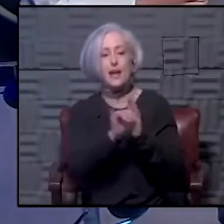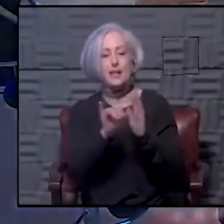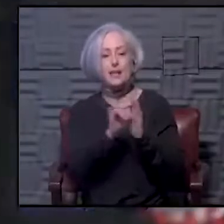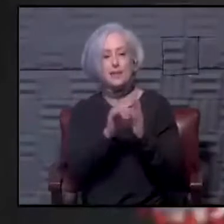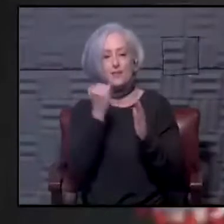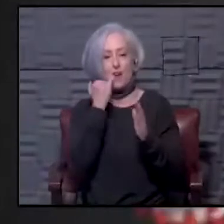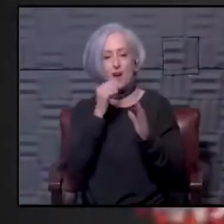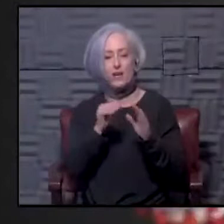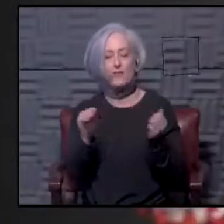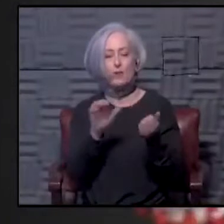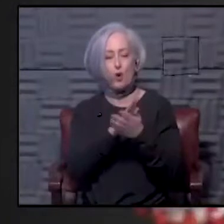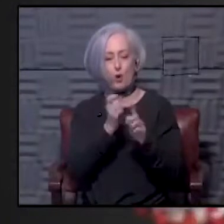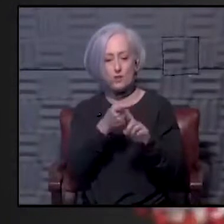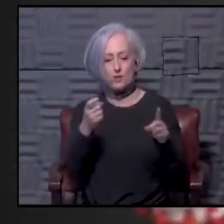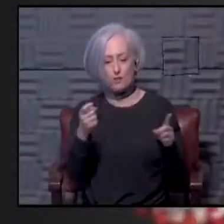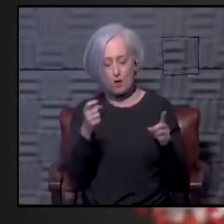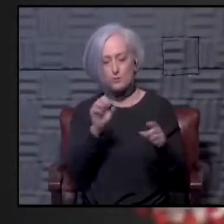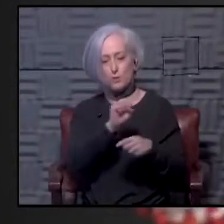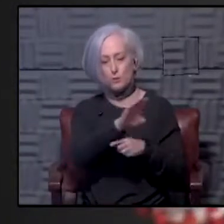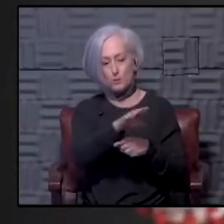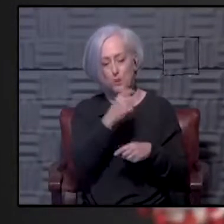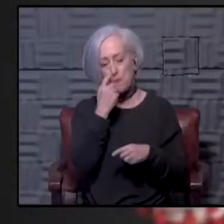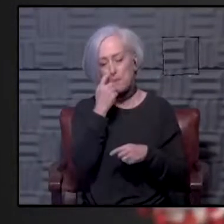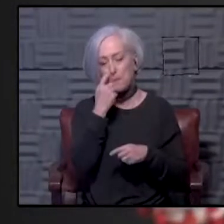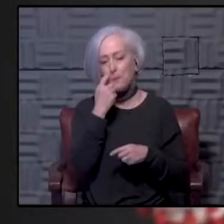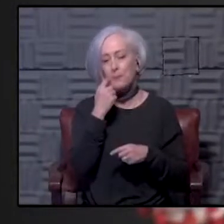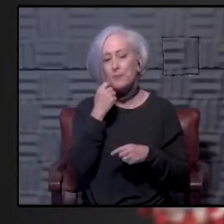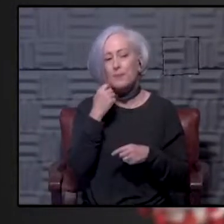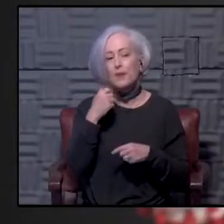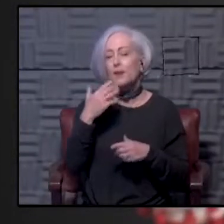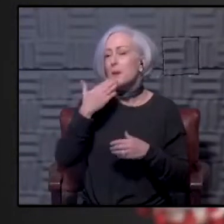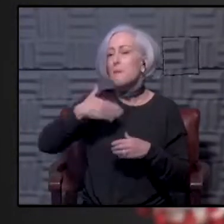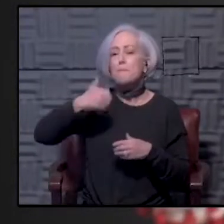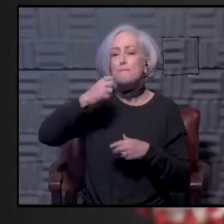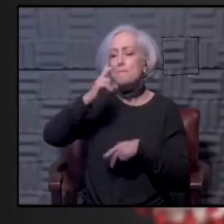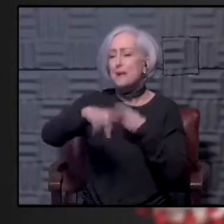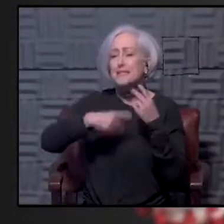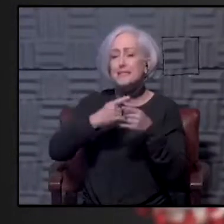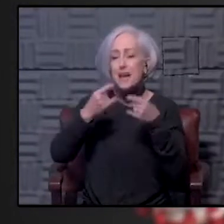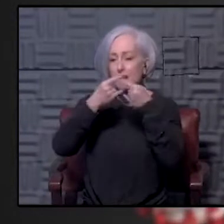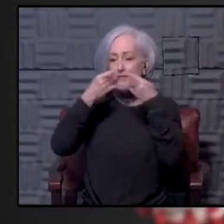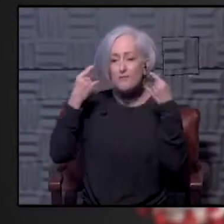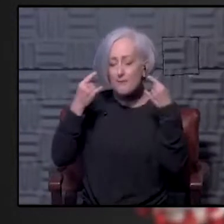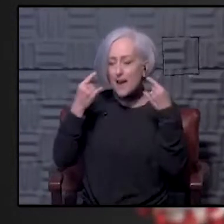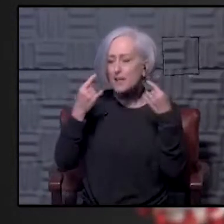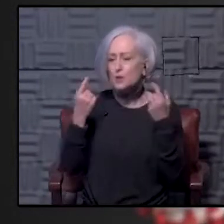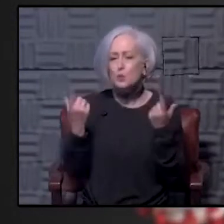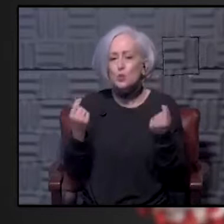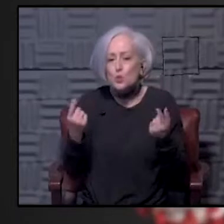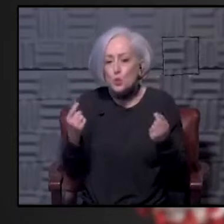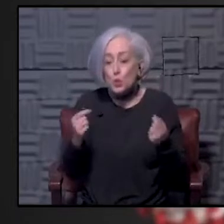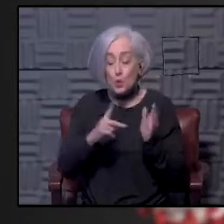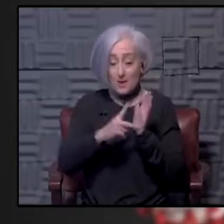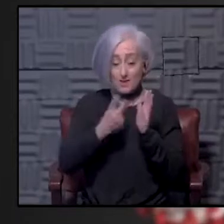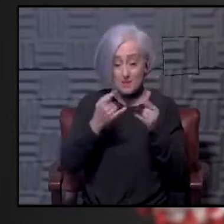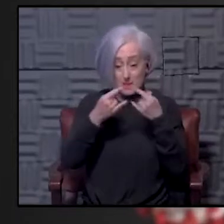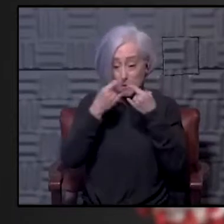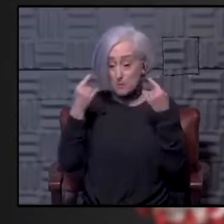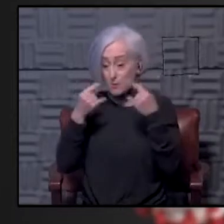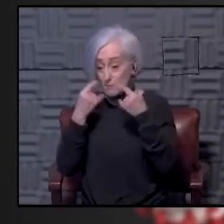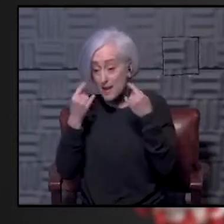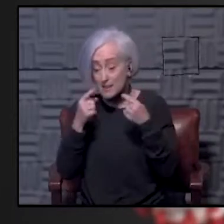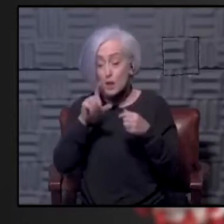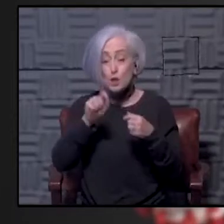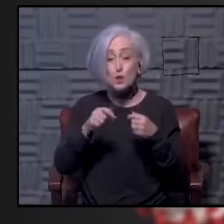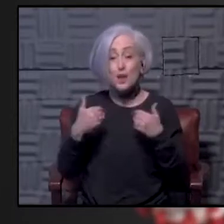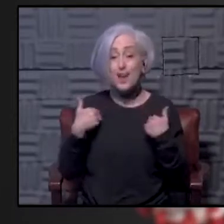double masking, what is the best combination of masks to wear? Cloth plus disposable, 2 cloth masks. Should I wear filters in both